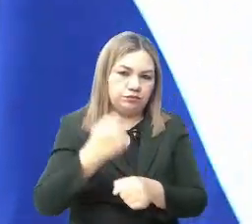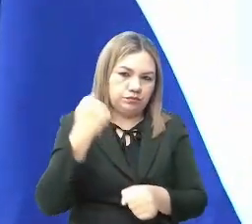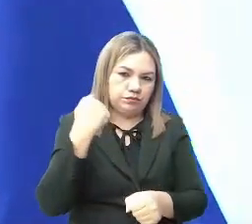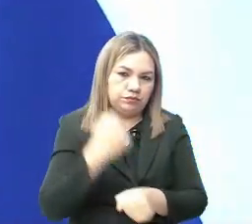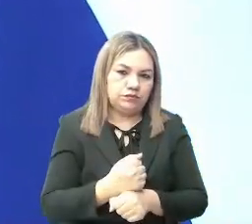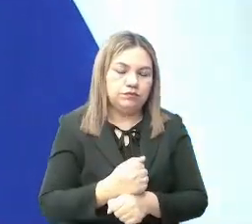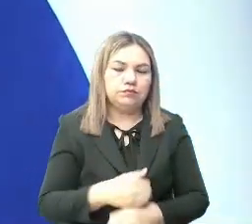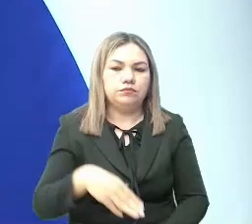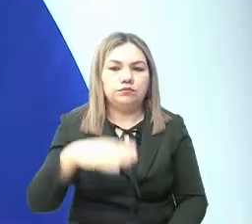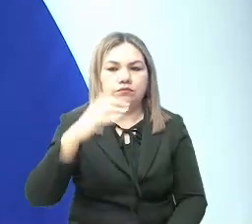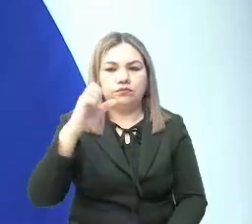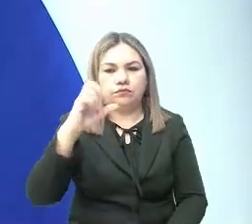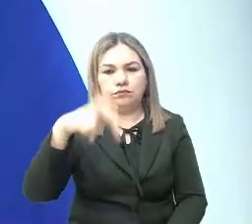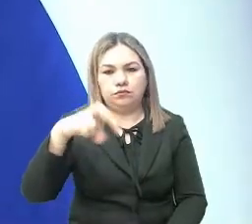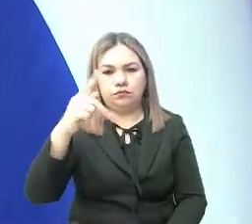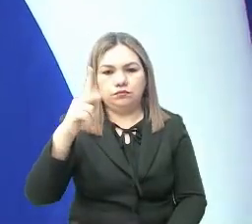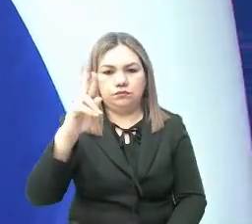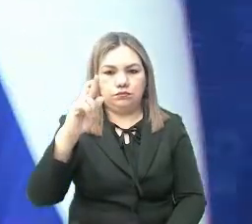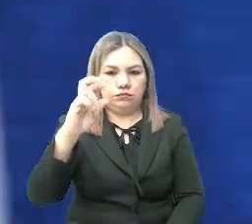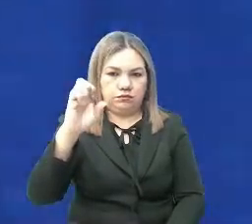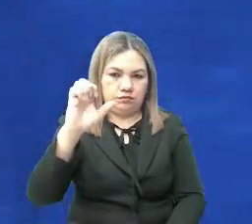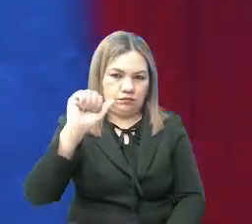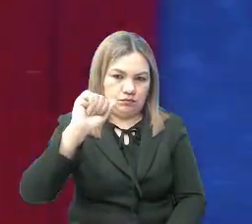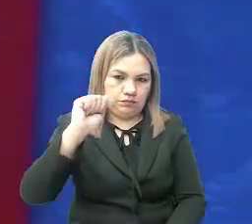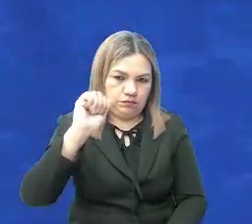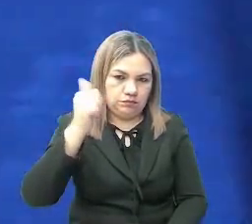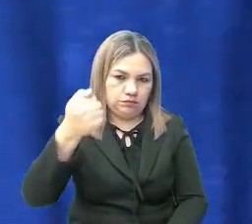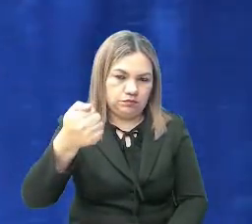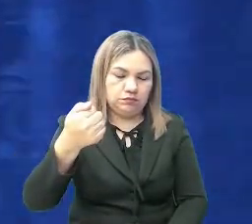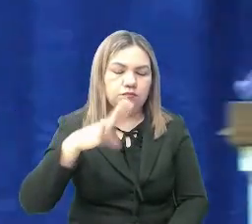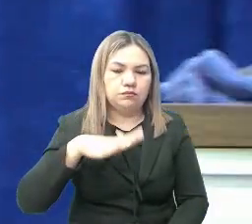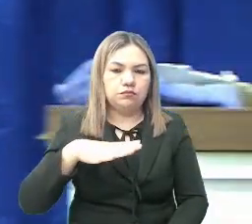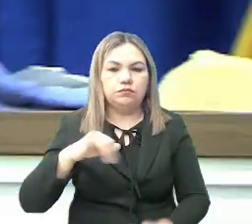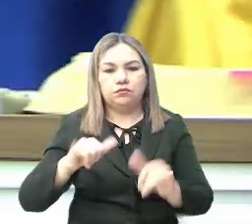have a business, I have a job. How many of you say amen?